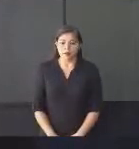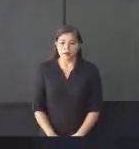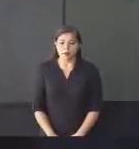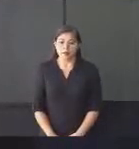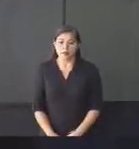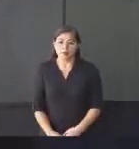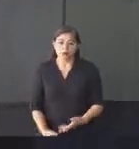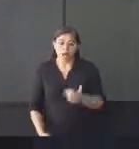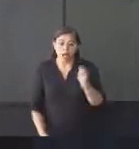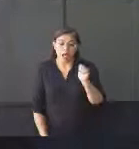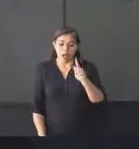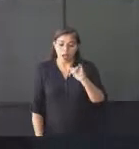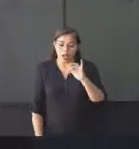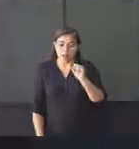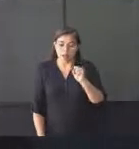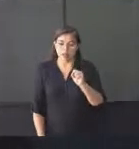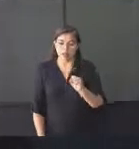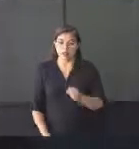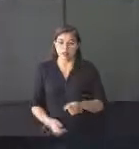now.